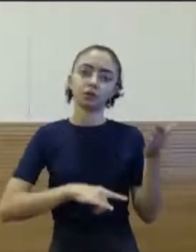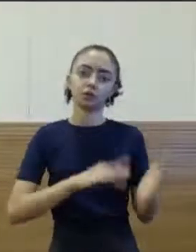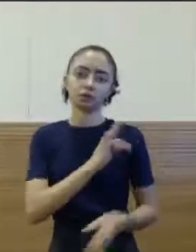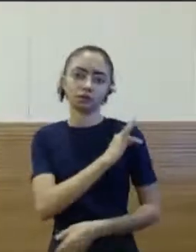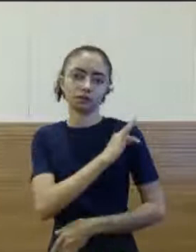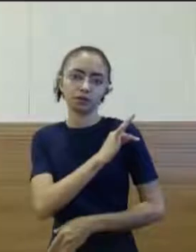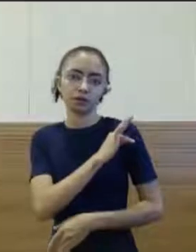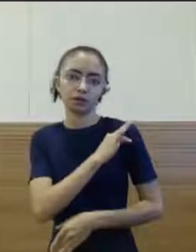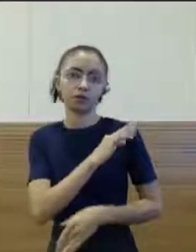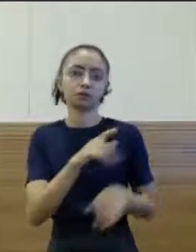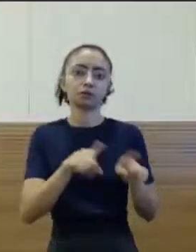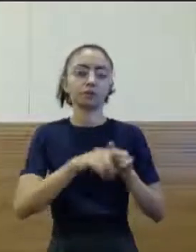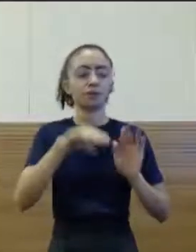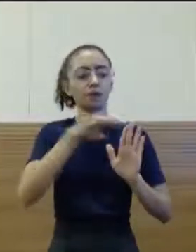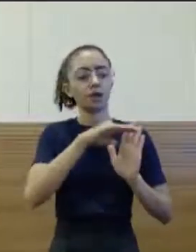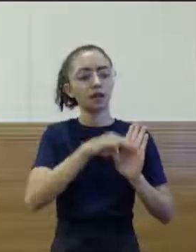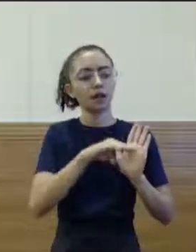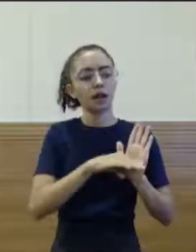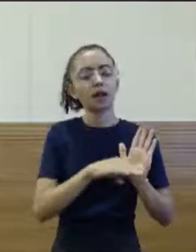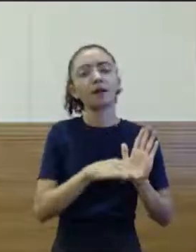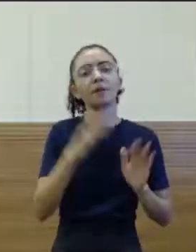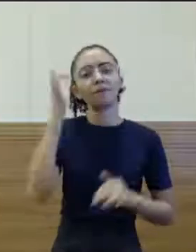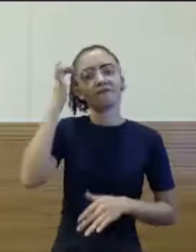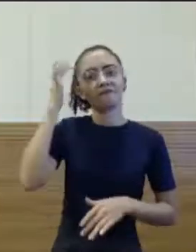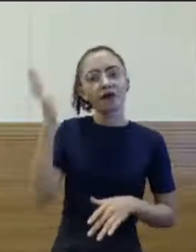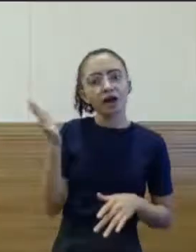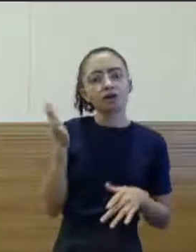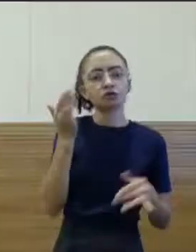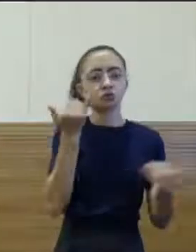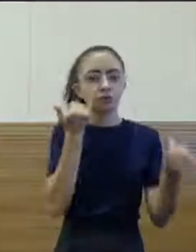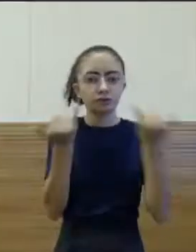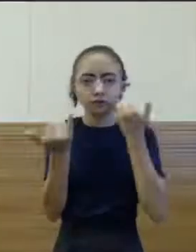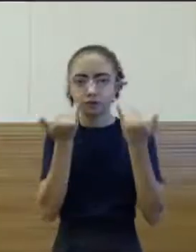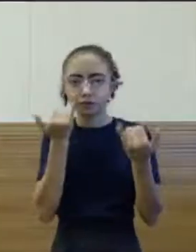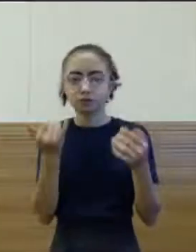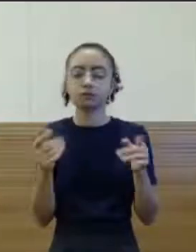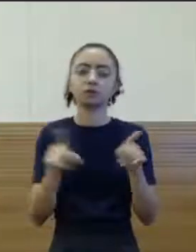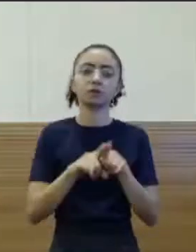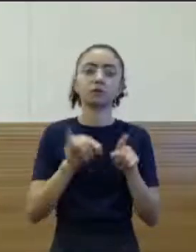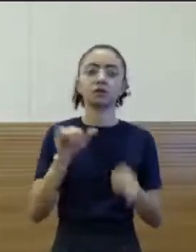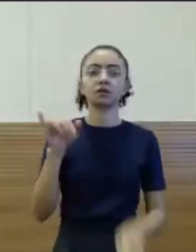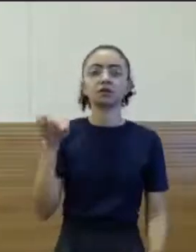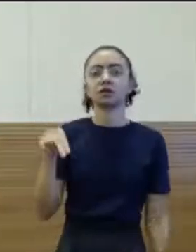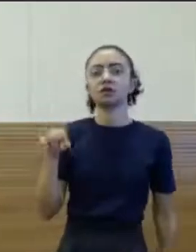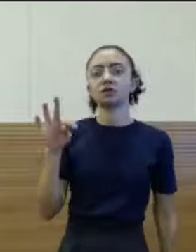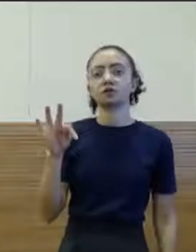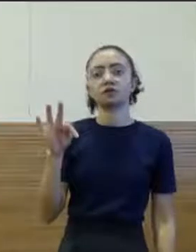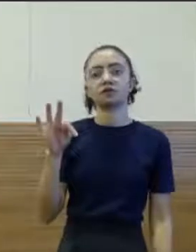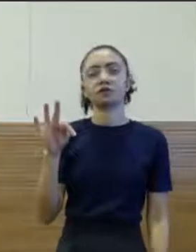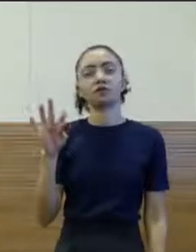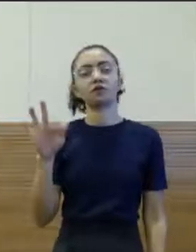have the technical document, manual for the guides, and infographics.